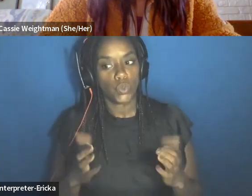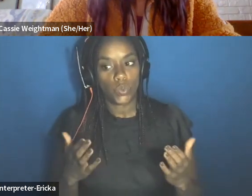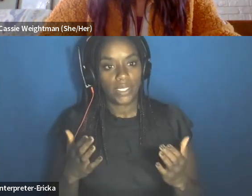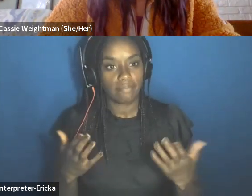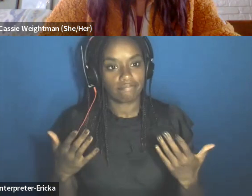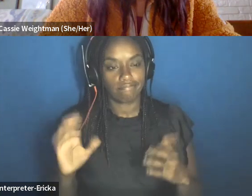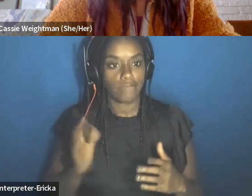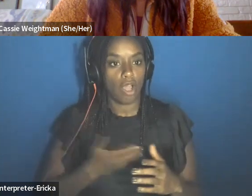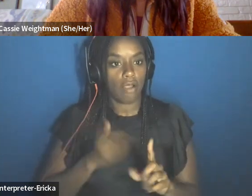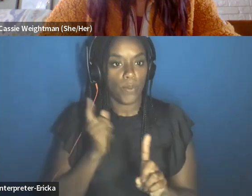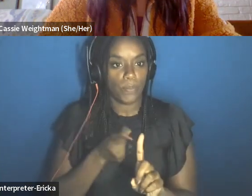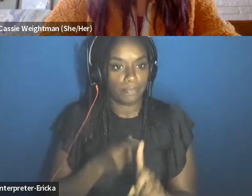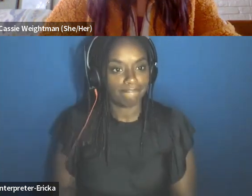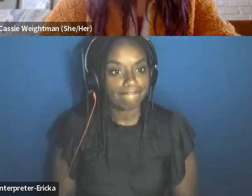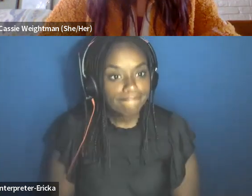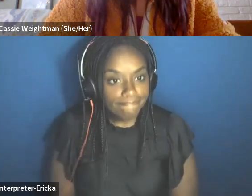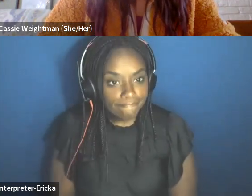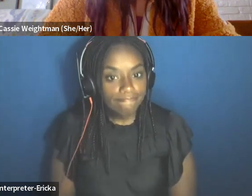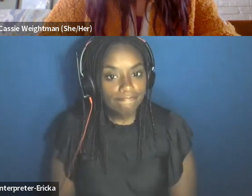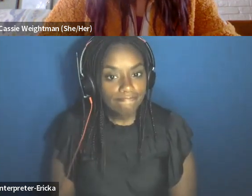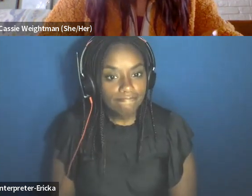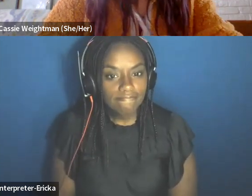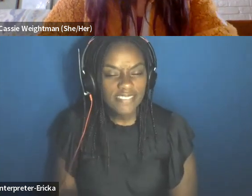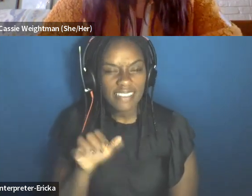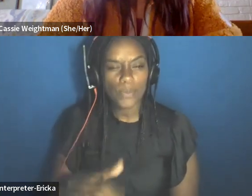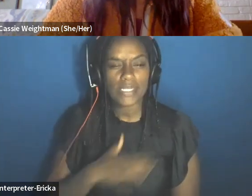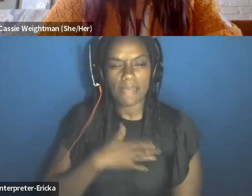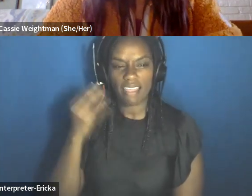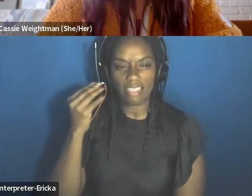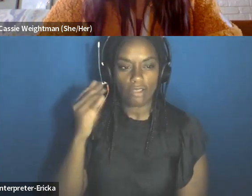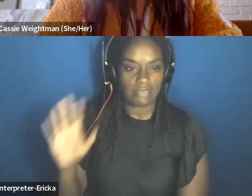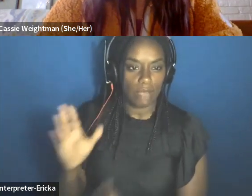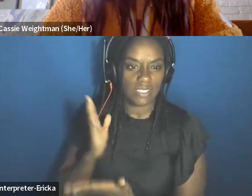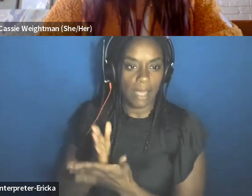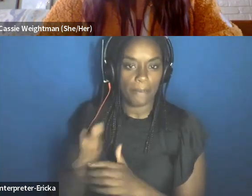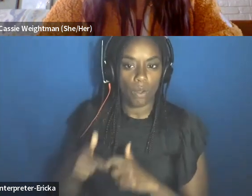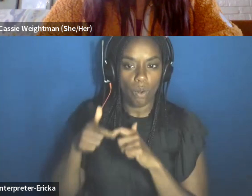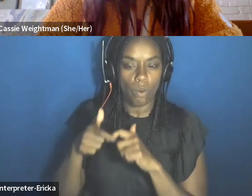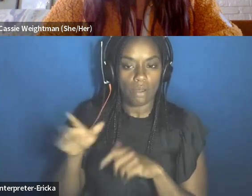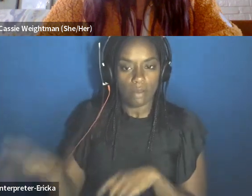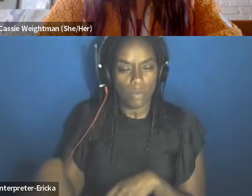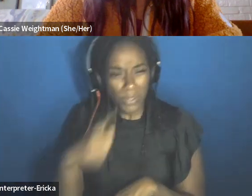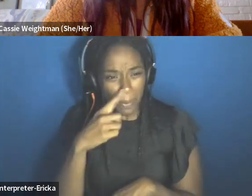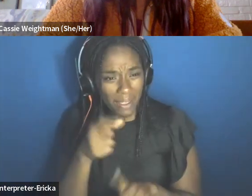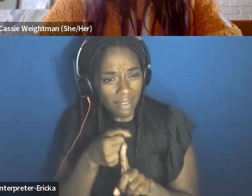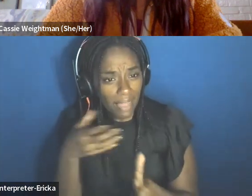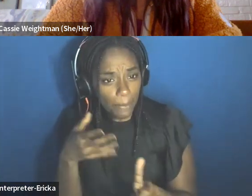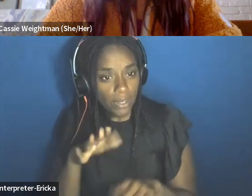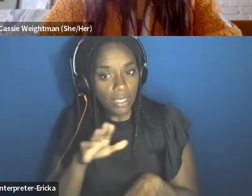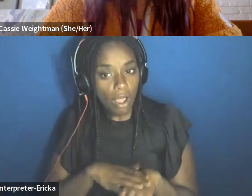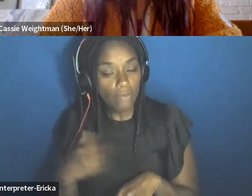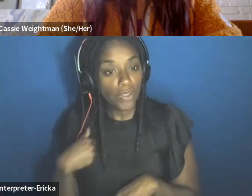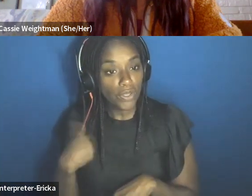do. I love and that. I'll just end my thought right there. Well, I'm just, if you don't mind elaborating a little bit on the